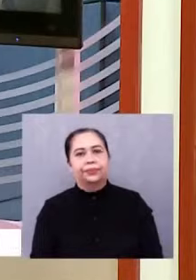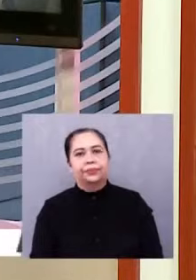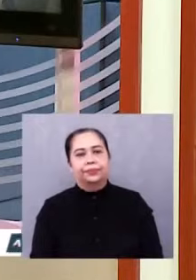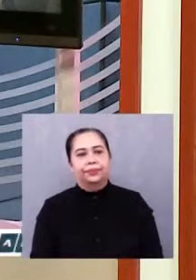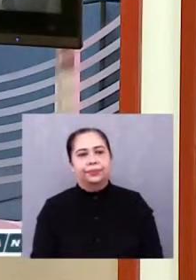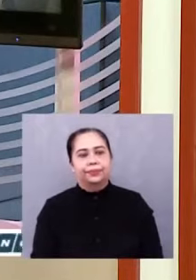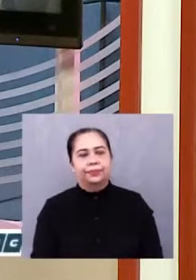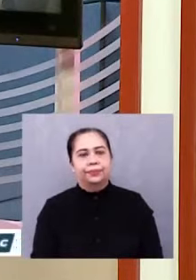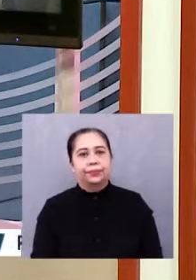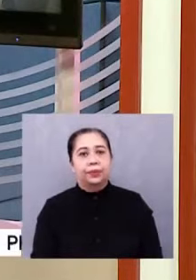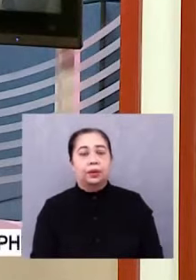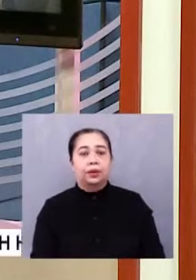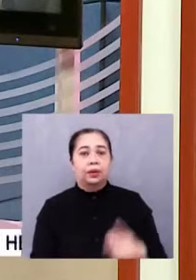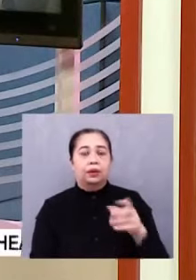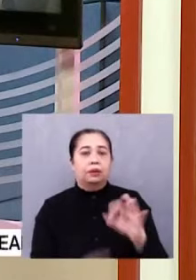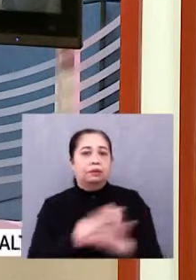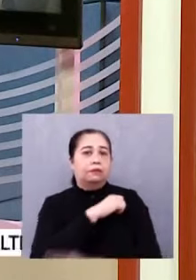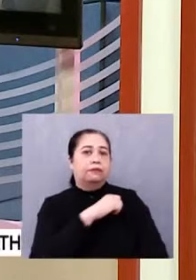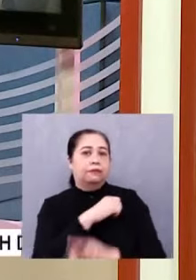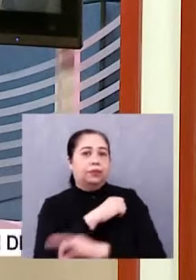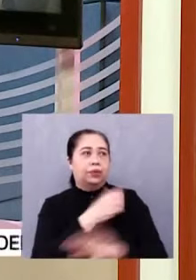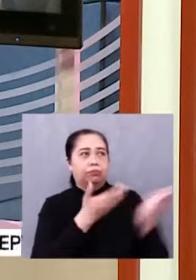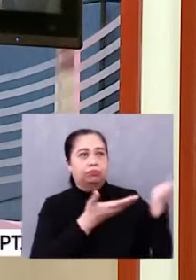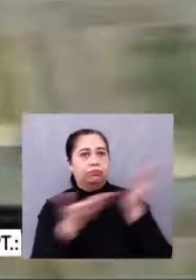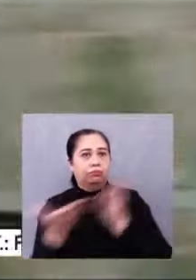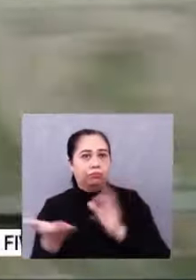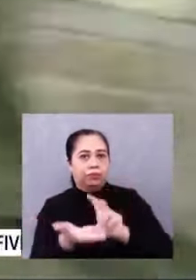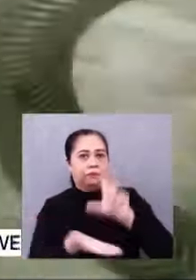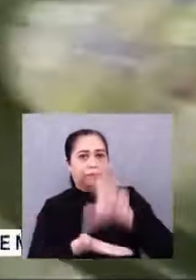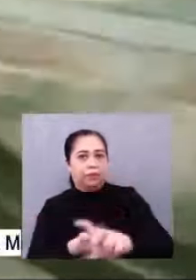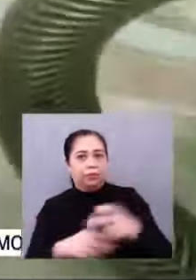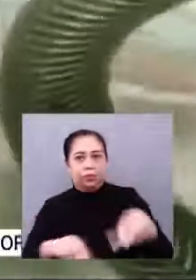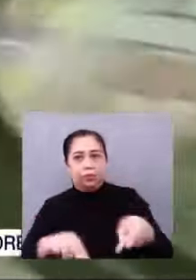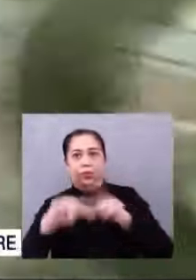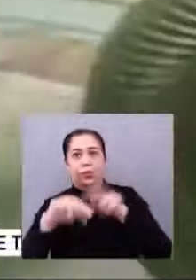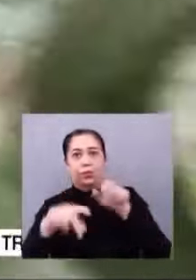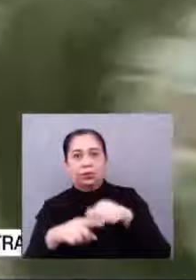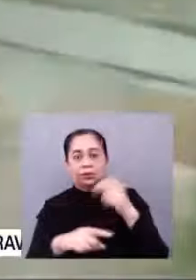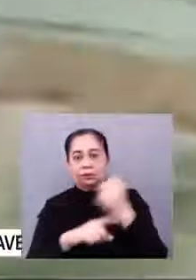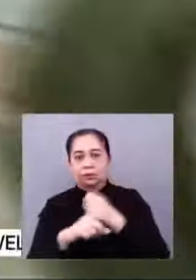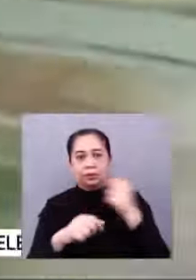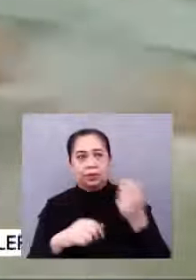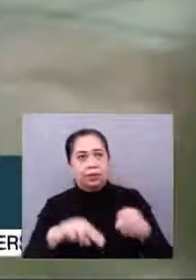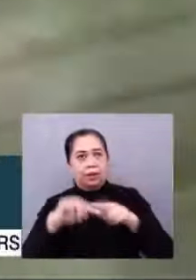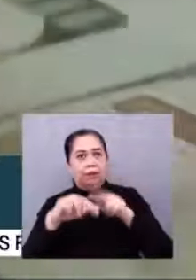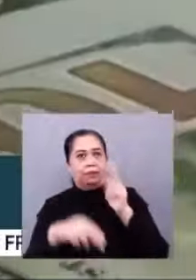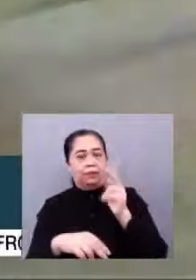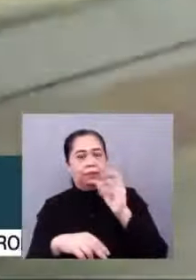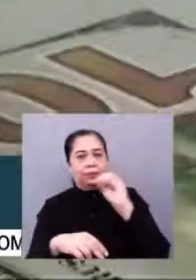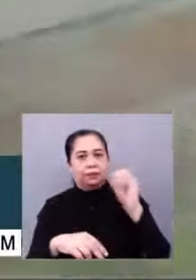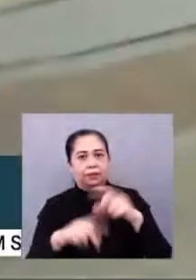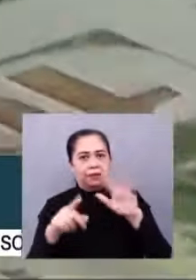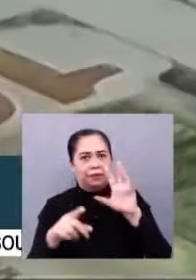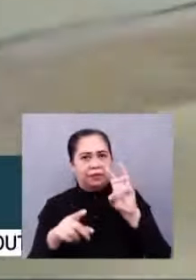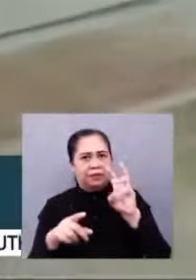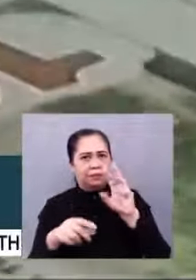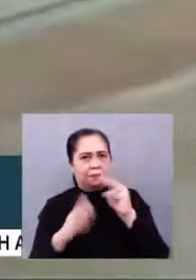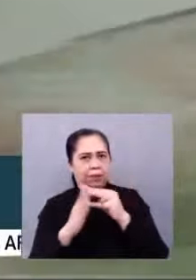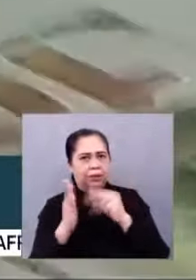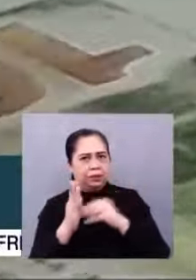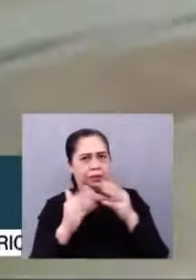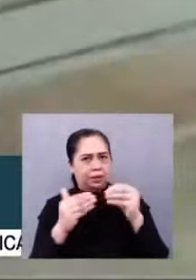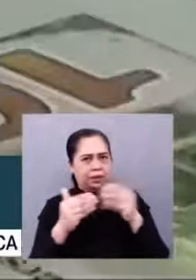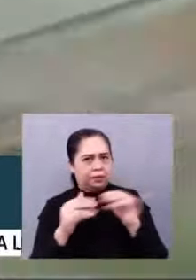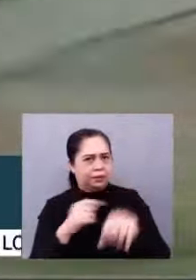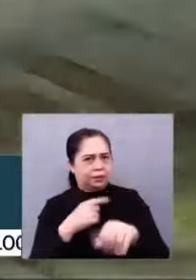Foreign direct investments into the Philippines rose in September. It climbed 30% from $506 million in the same period last